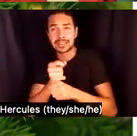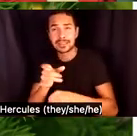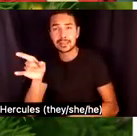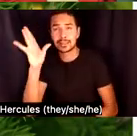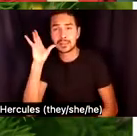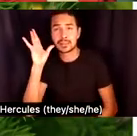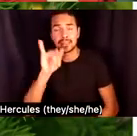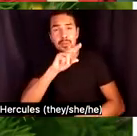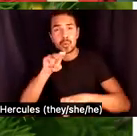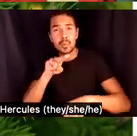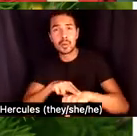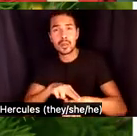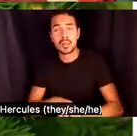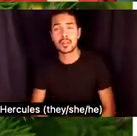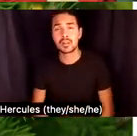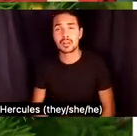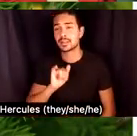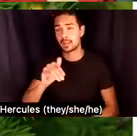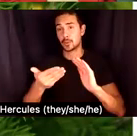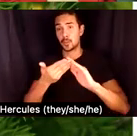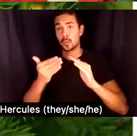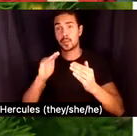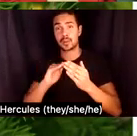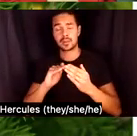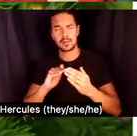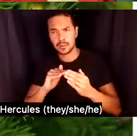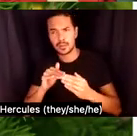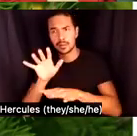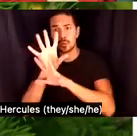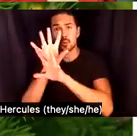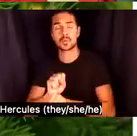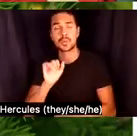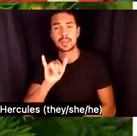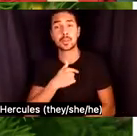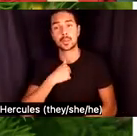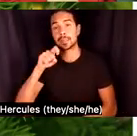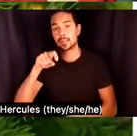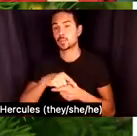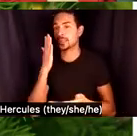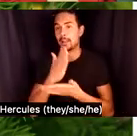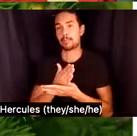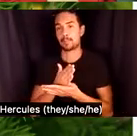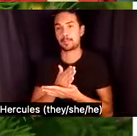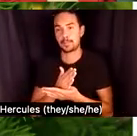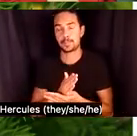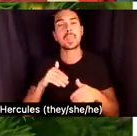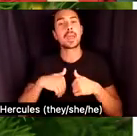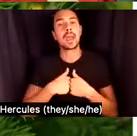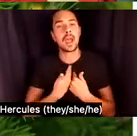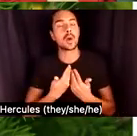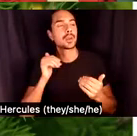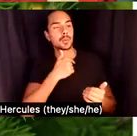normal, and it was something that a community had just grown accustomed to. But we need to put a stop to these things, right? And so how are we better able